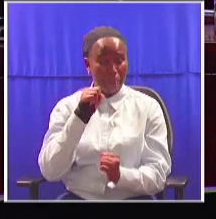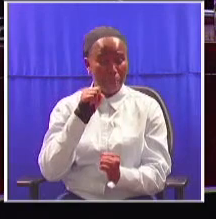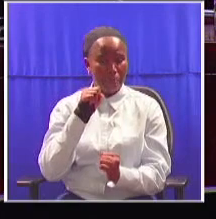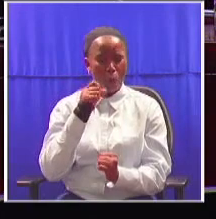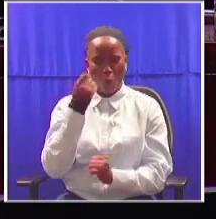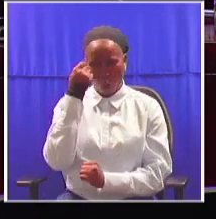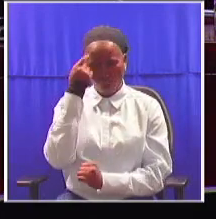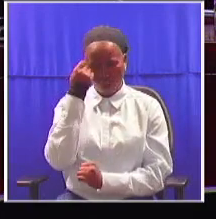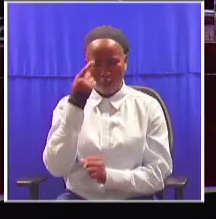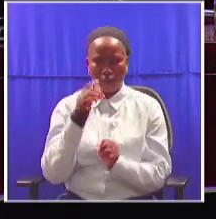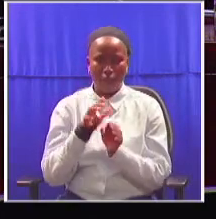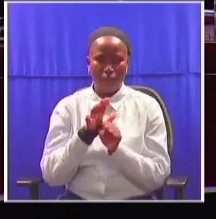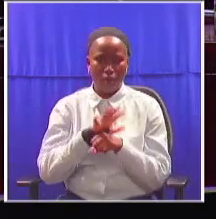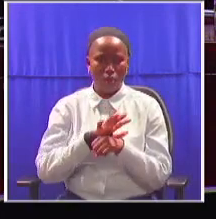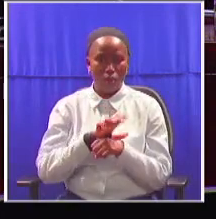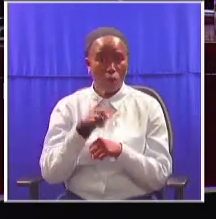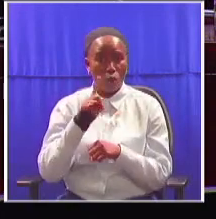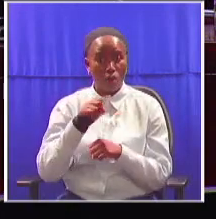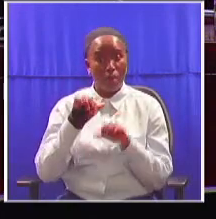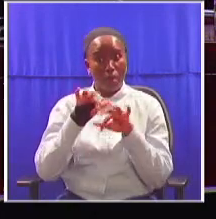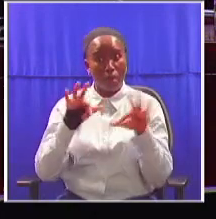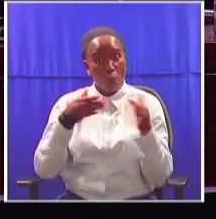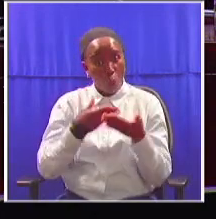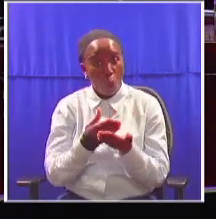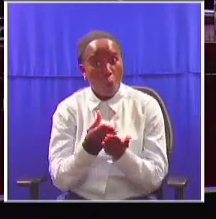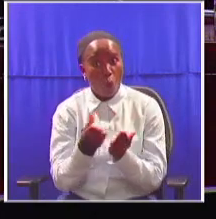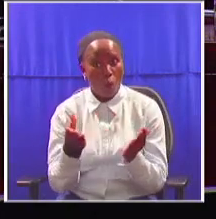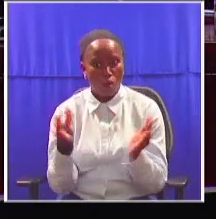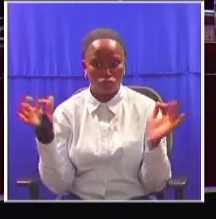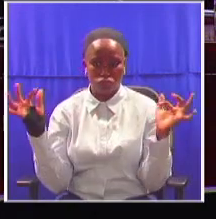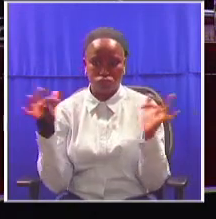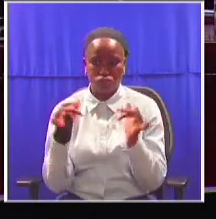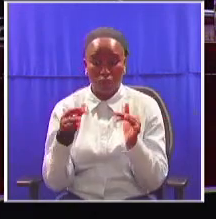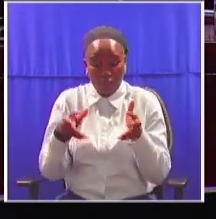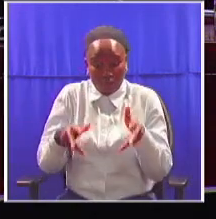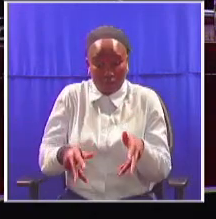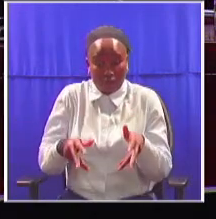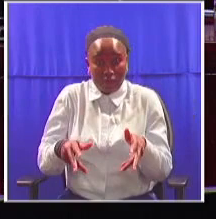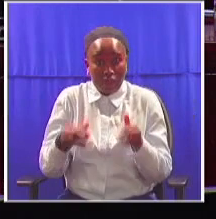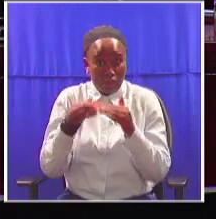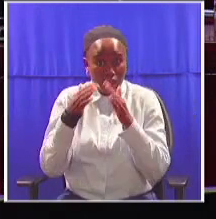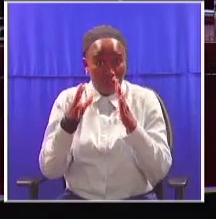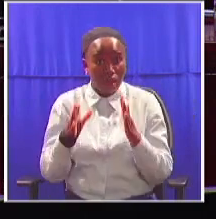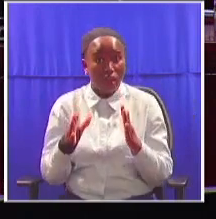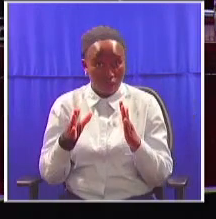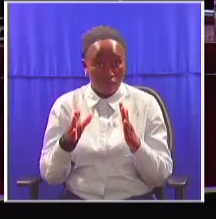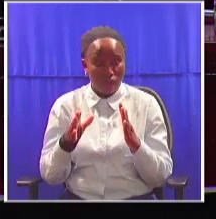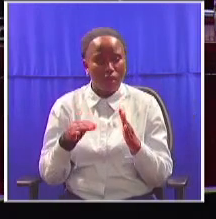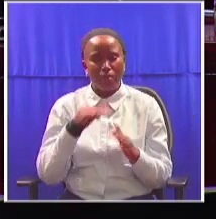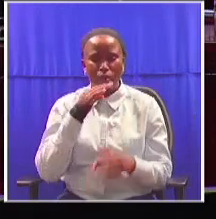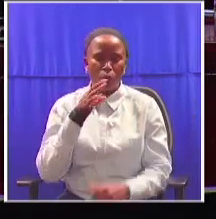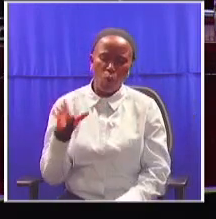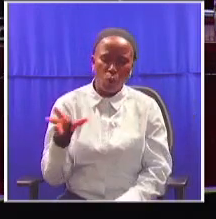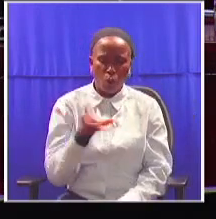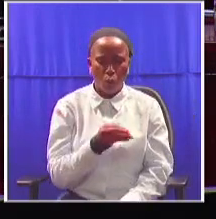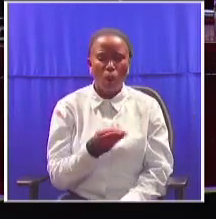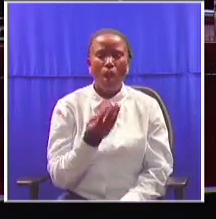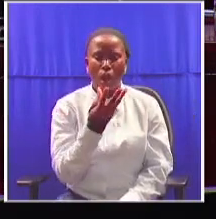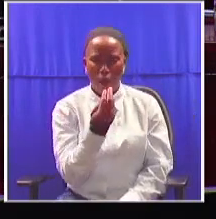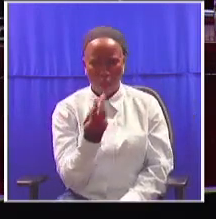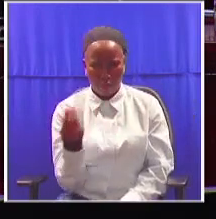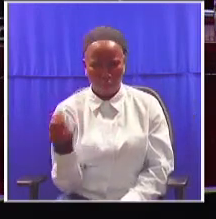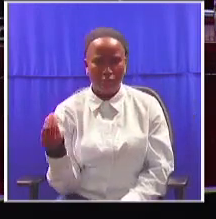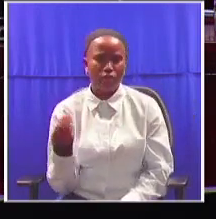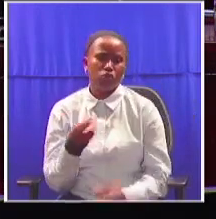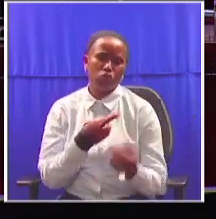us gathered here in this house, all share a responsibility